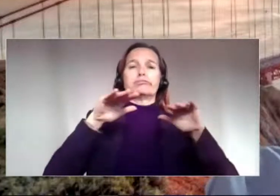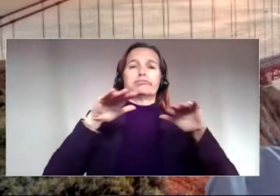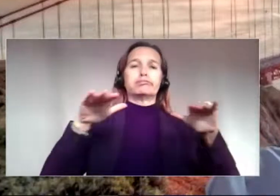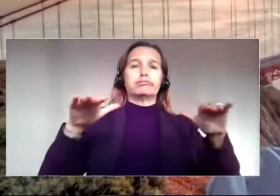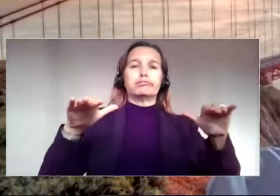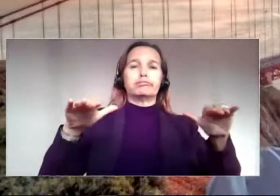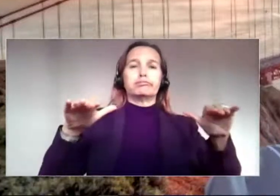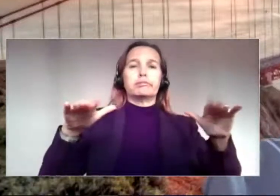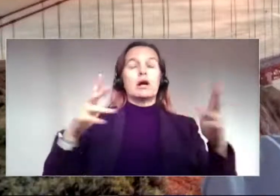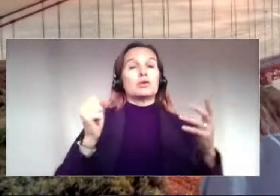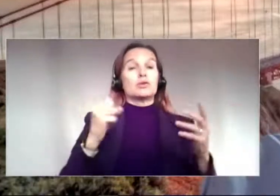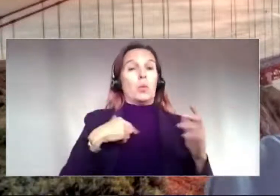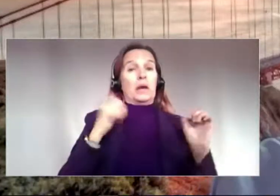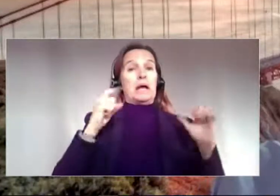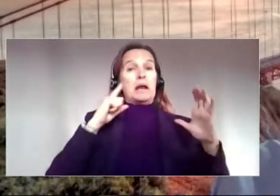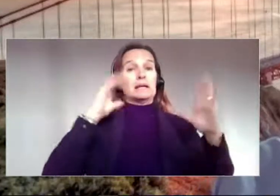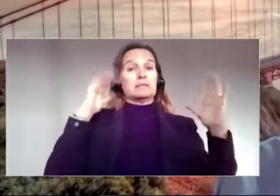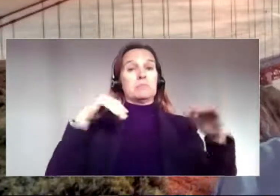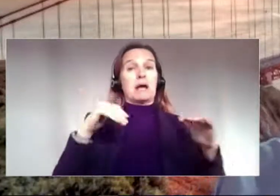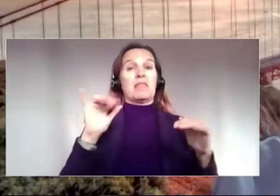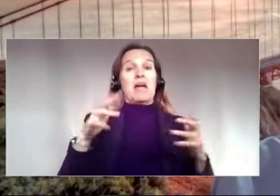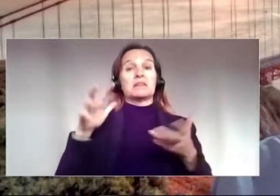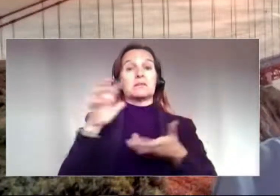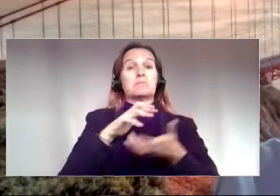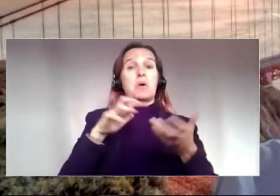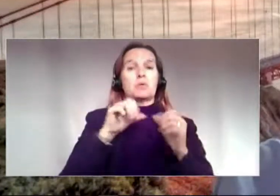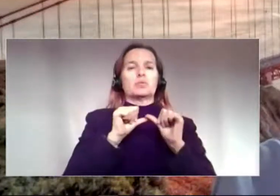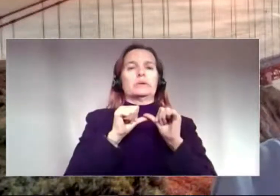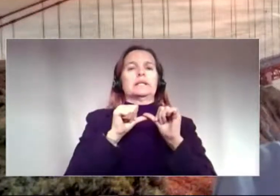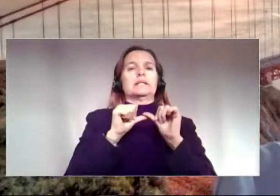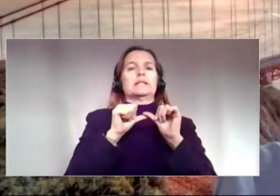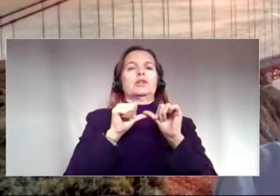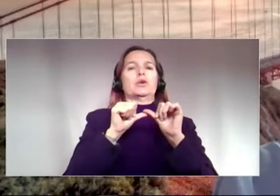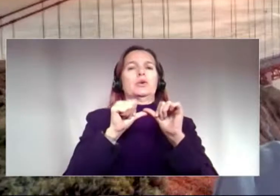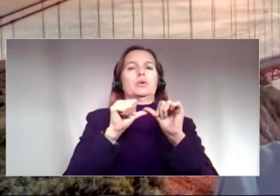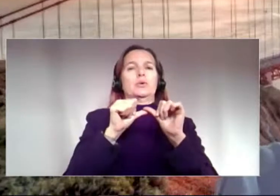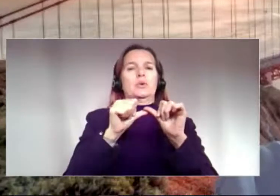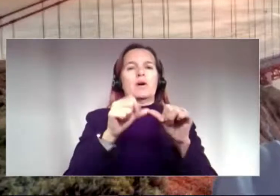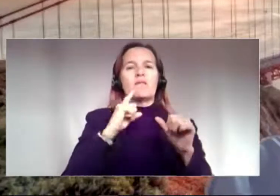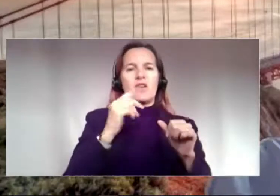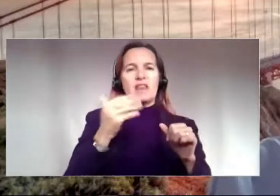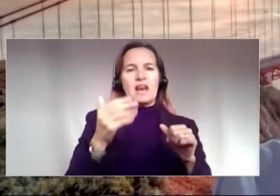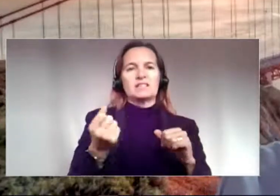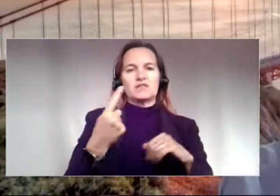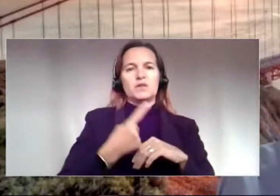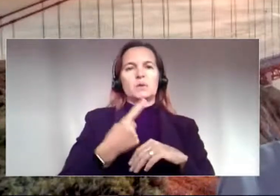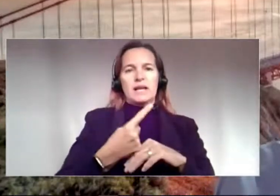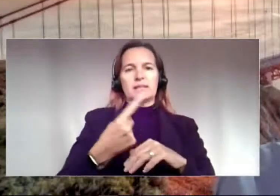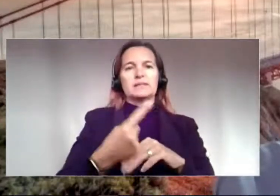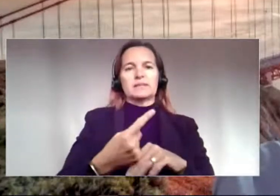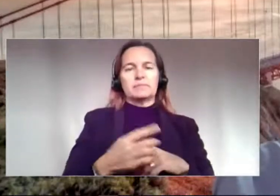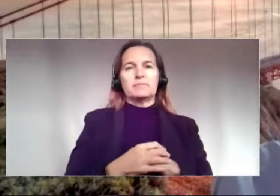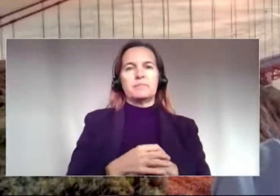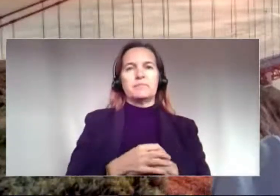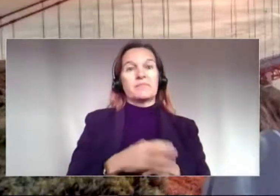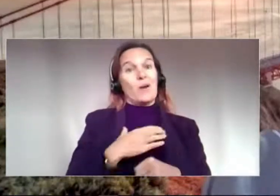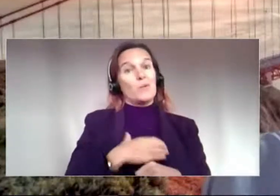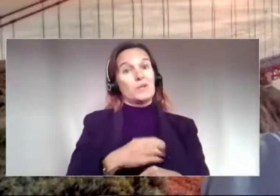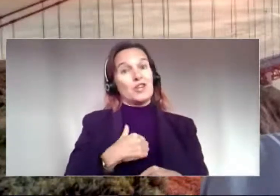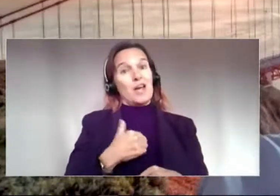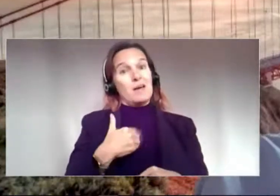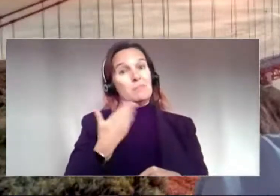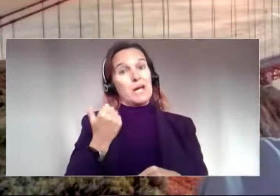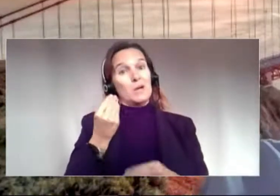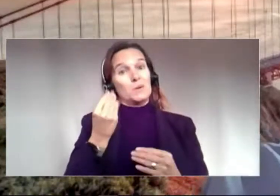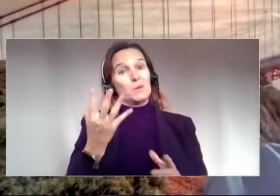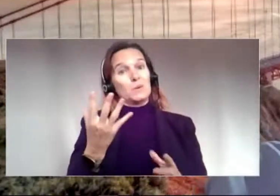unfortunately, we can expect widespread haze and smoke to continue within our county for the next few days. I wish I had a better forecast, but I